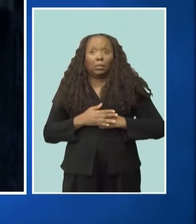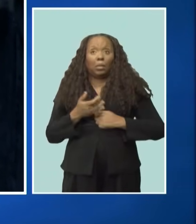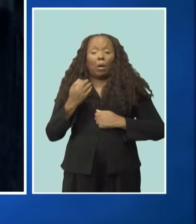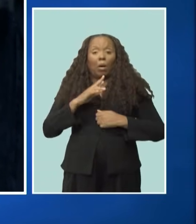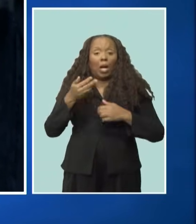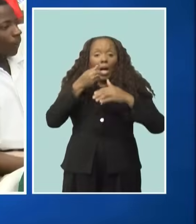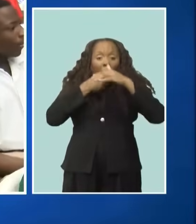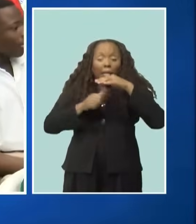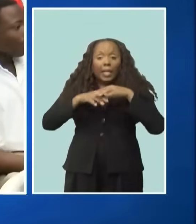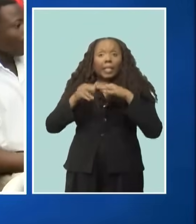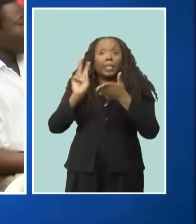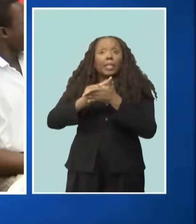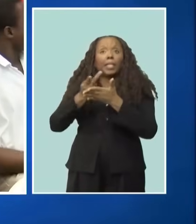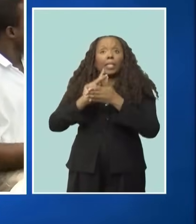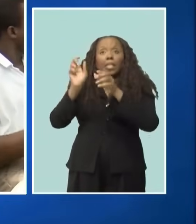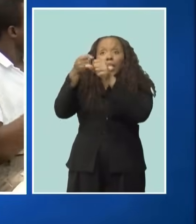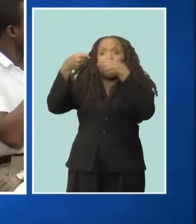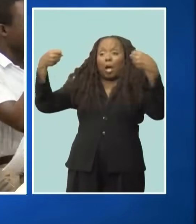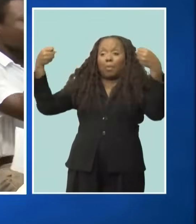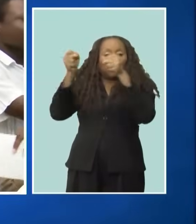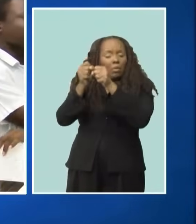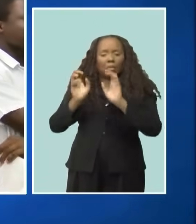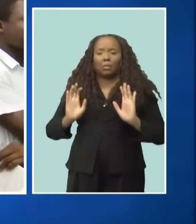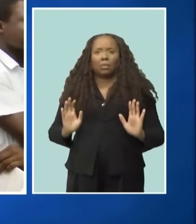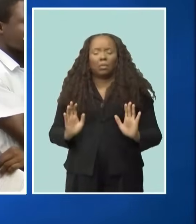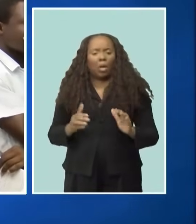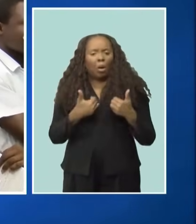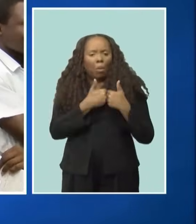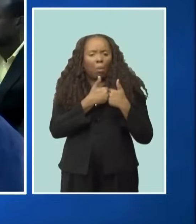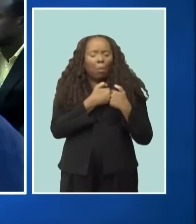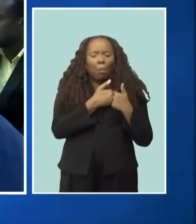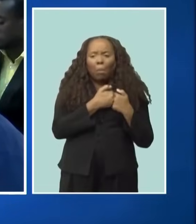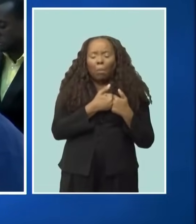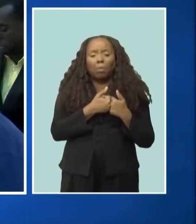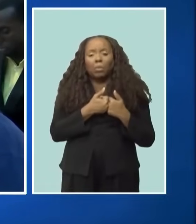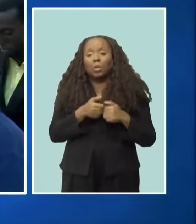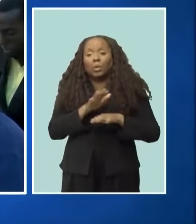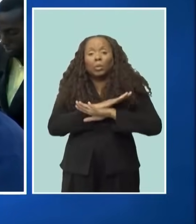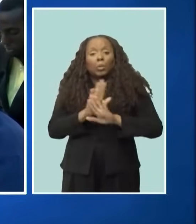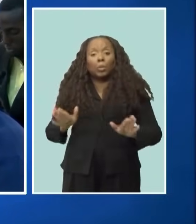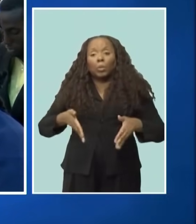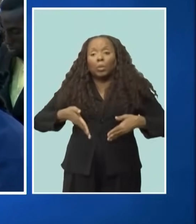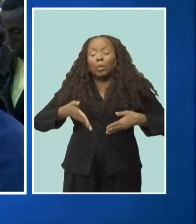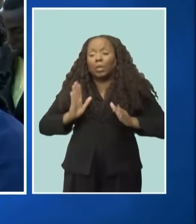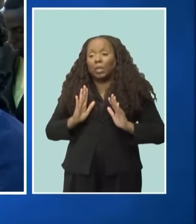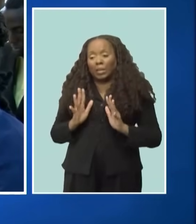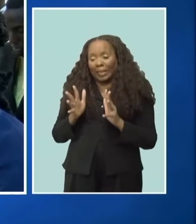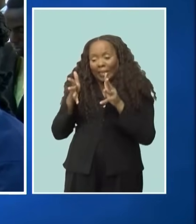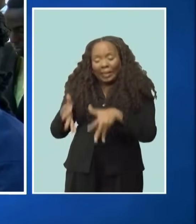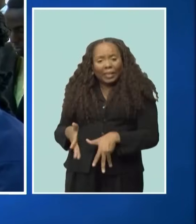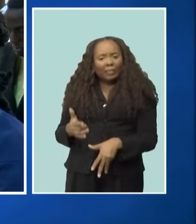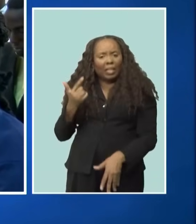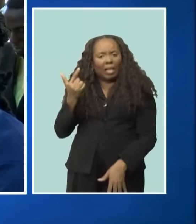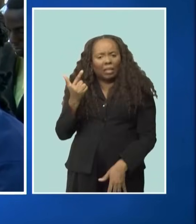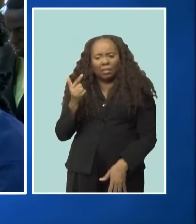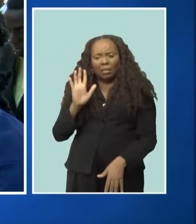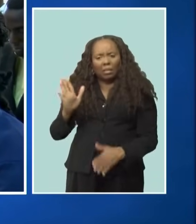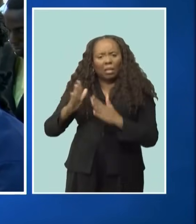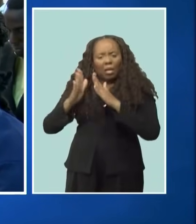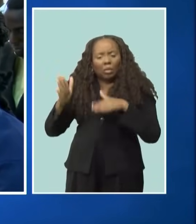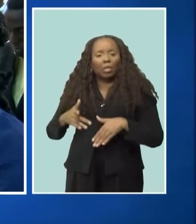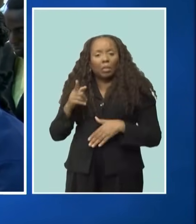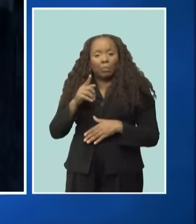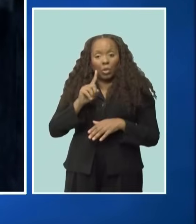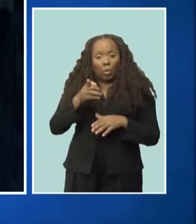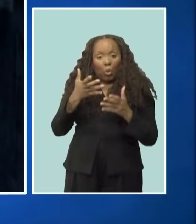Boyfriends and girlfriends, do not let anybody leave a gun at your house and push it in the clothes, among the